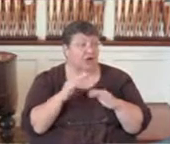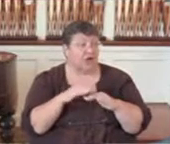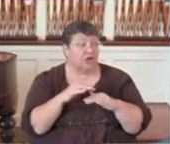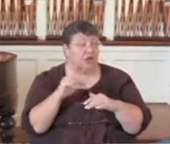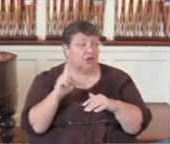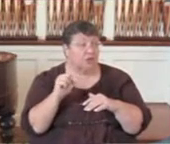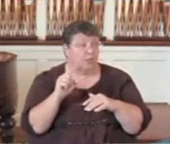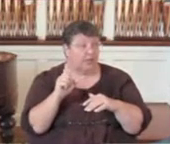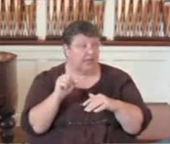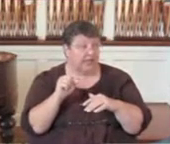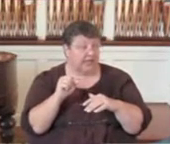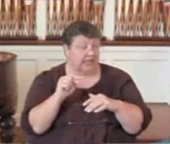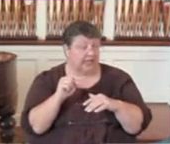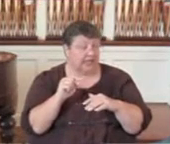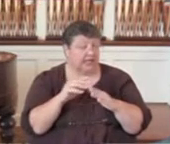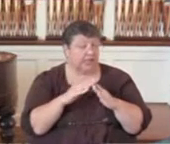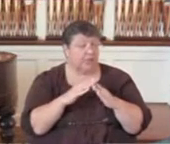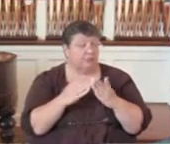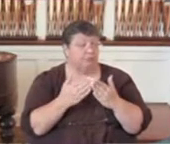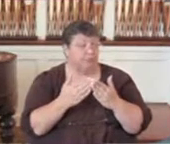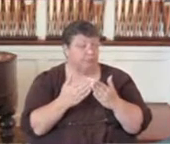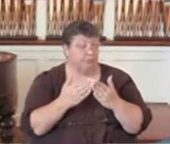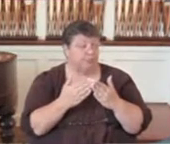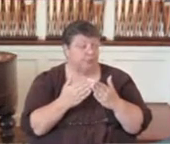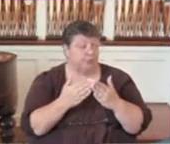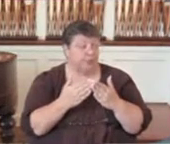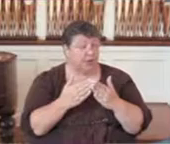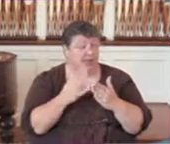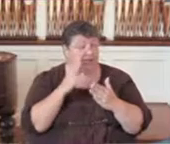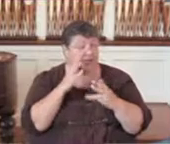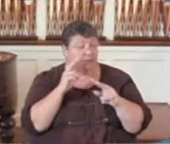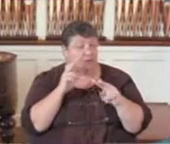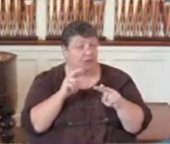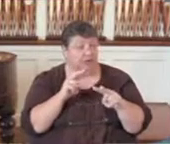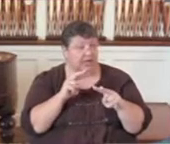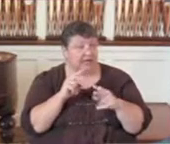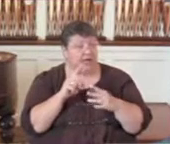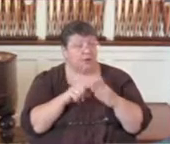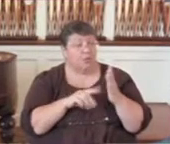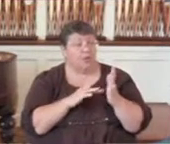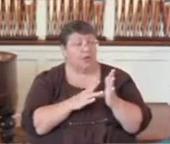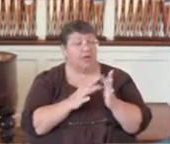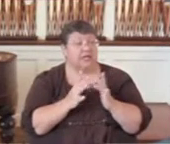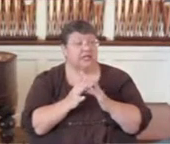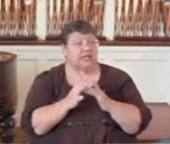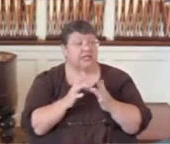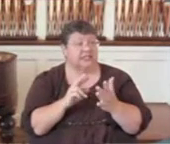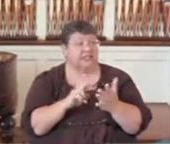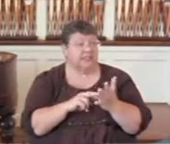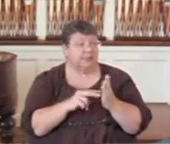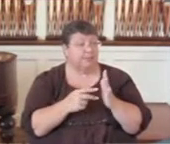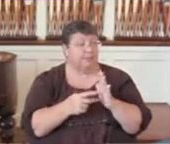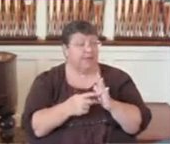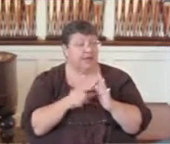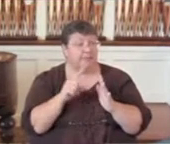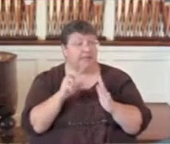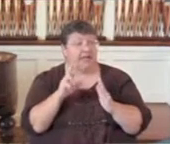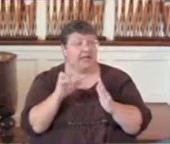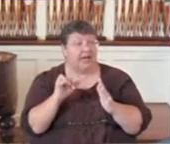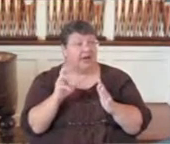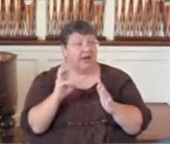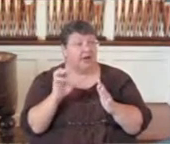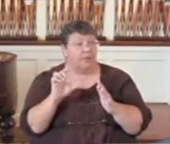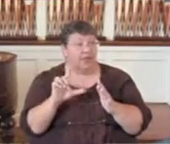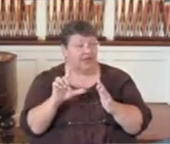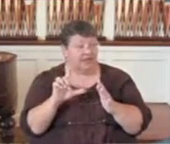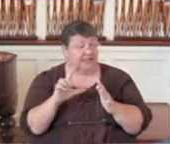20th. And the book that they'll be looking at is What Jesus Meant by Gary Wills. And that's always an